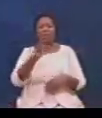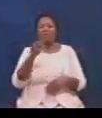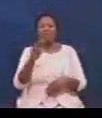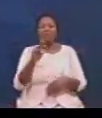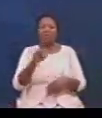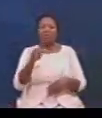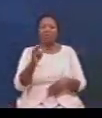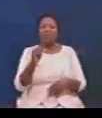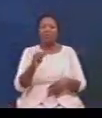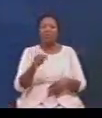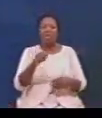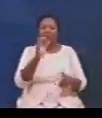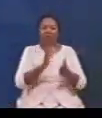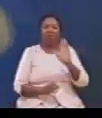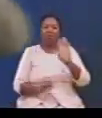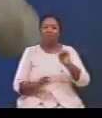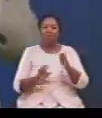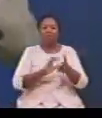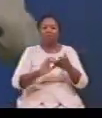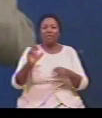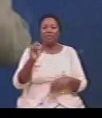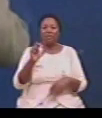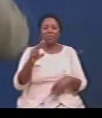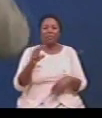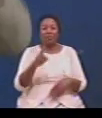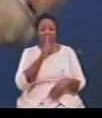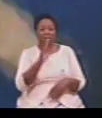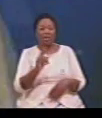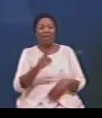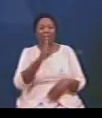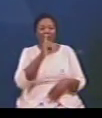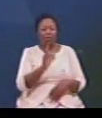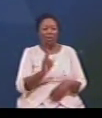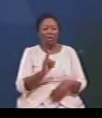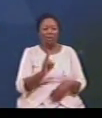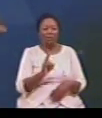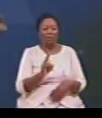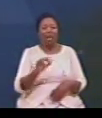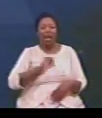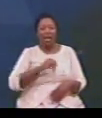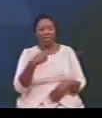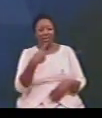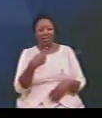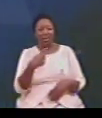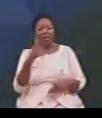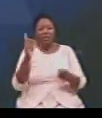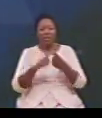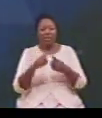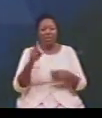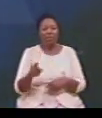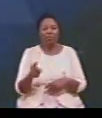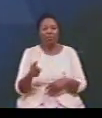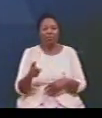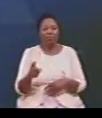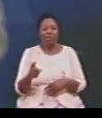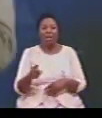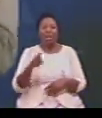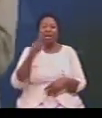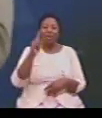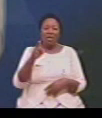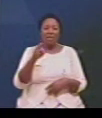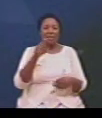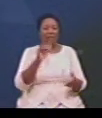14, verse 12. Verily, verily, I say unto you, he